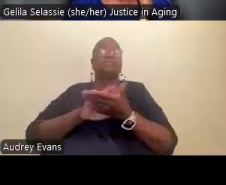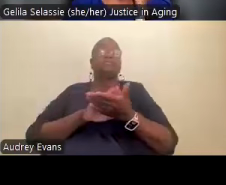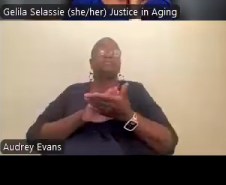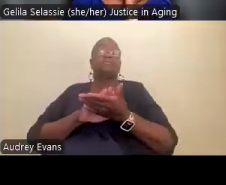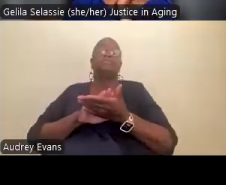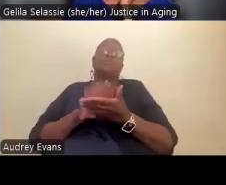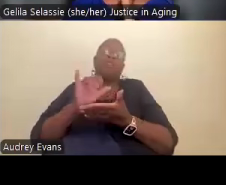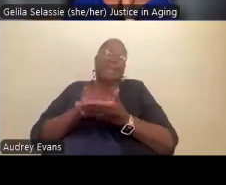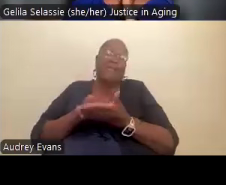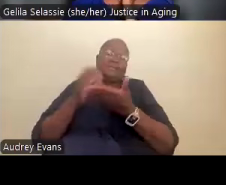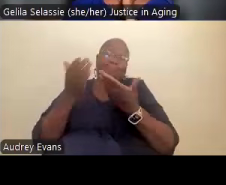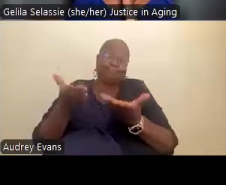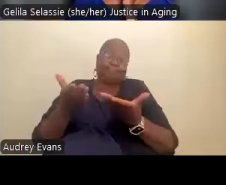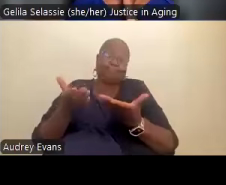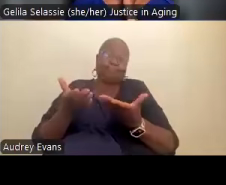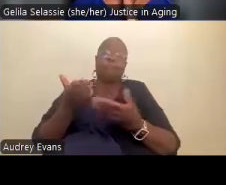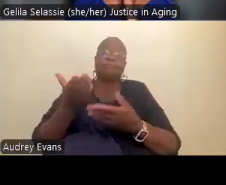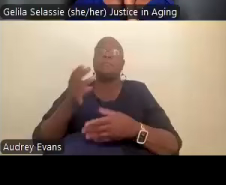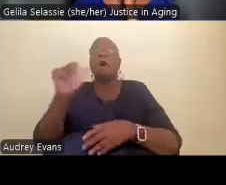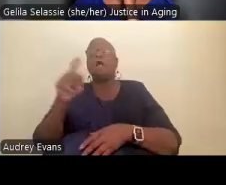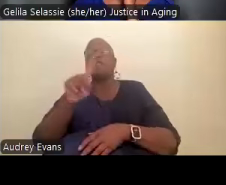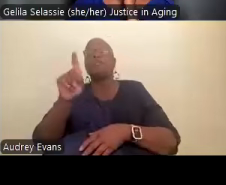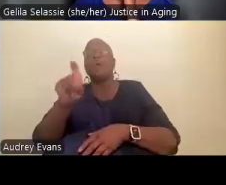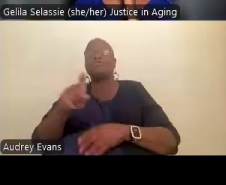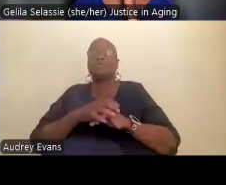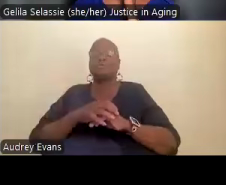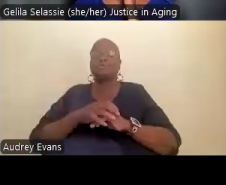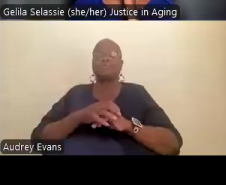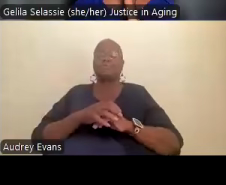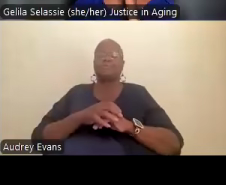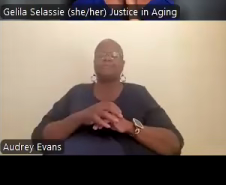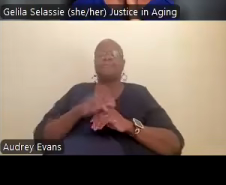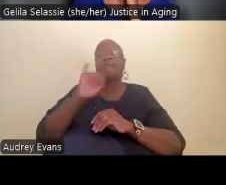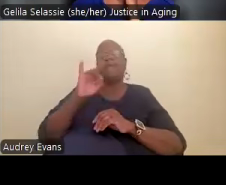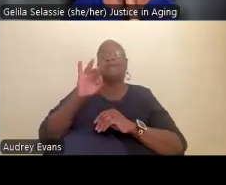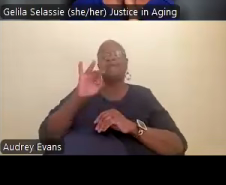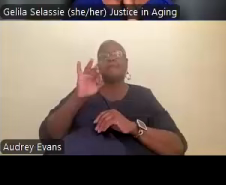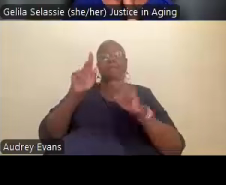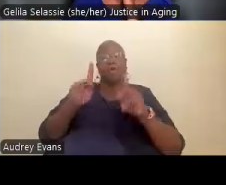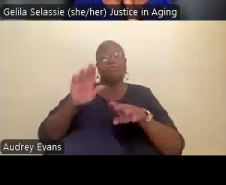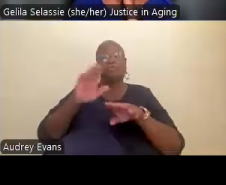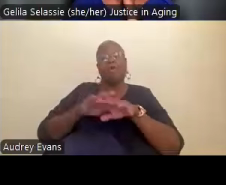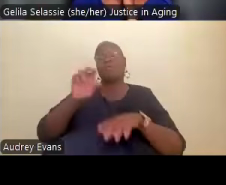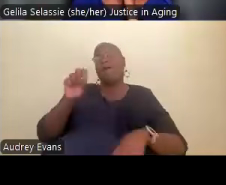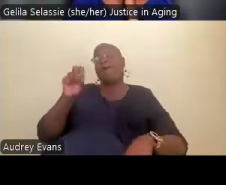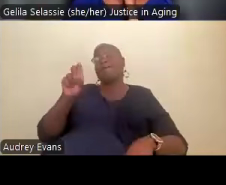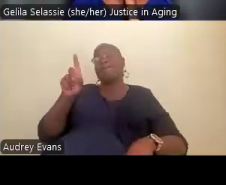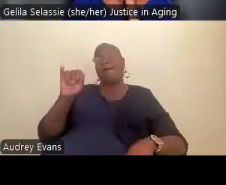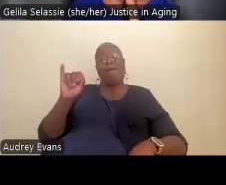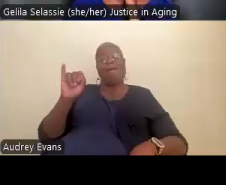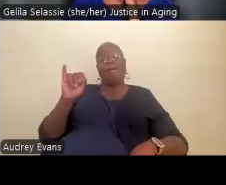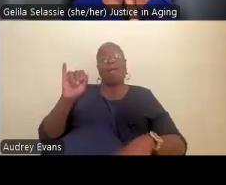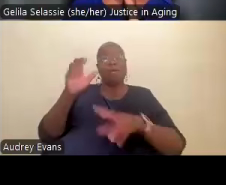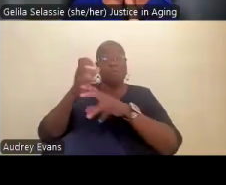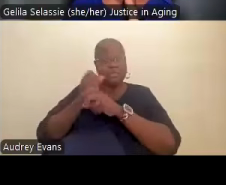there's that. Another question was if someone who's on SSDI can